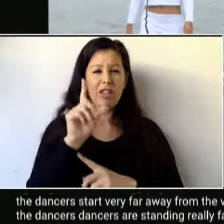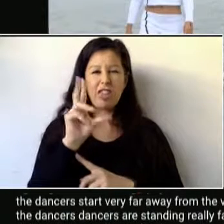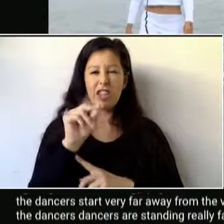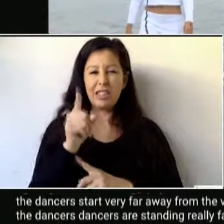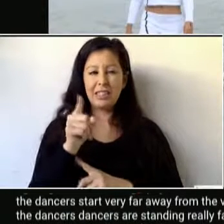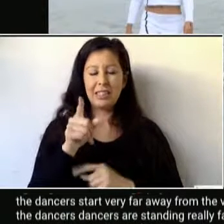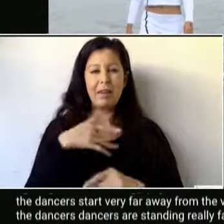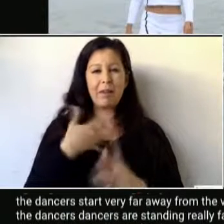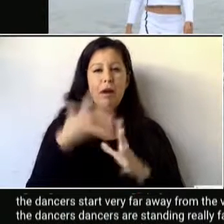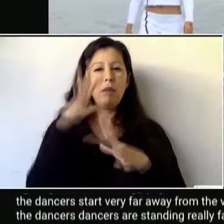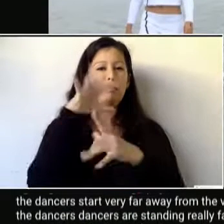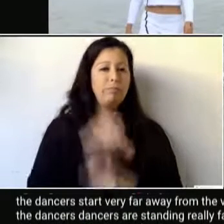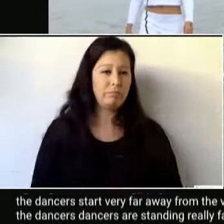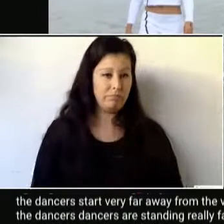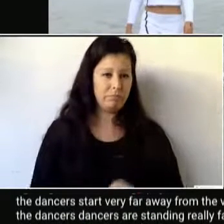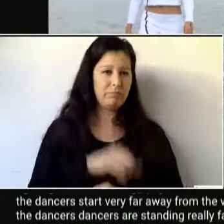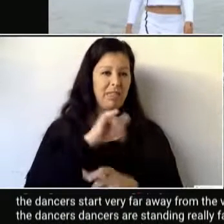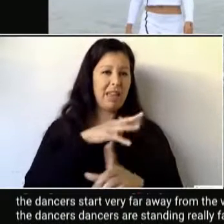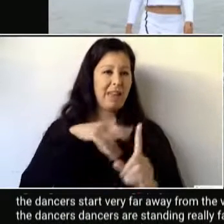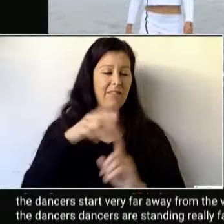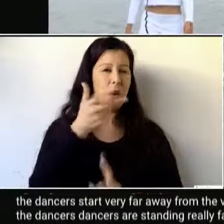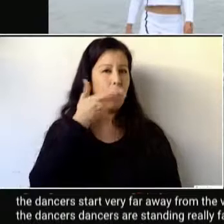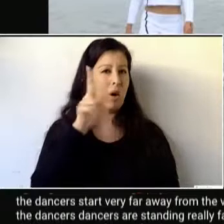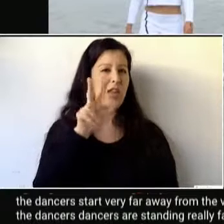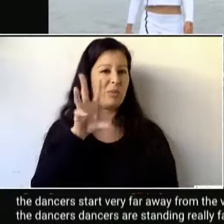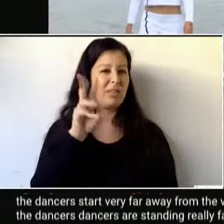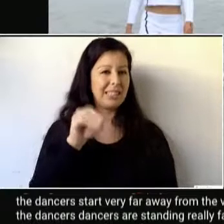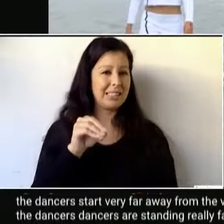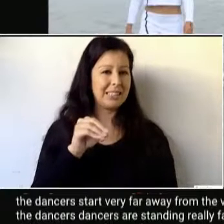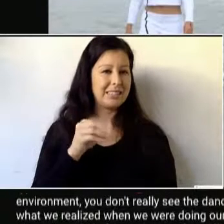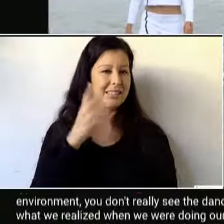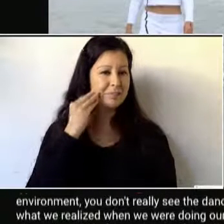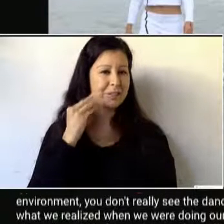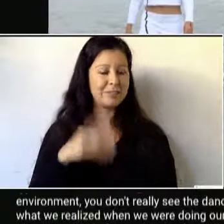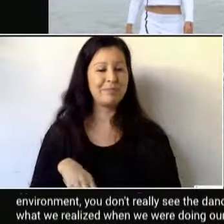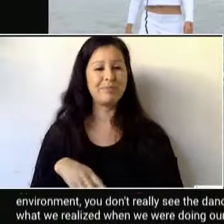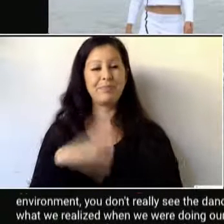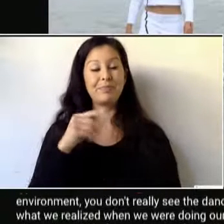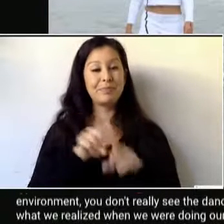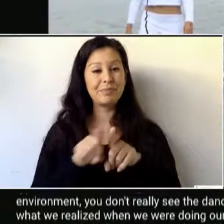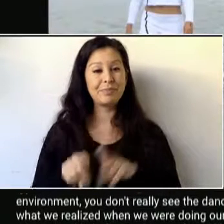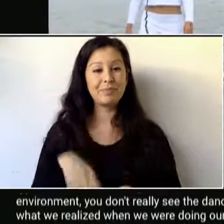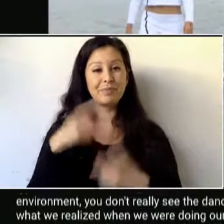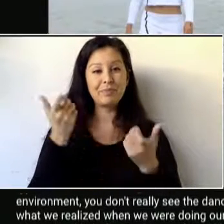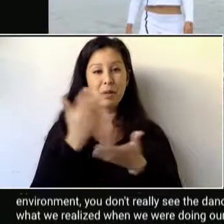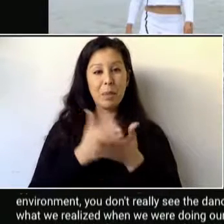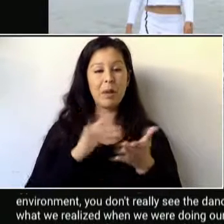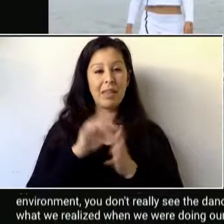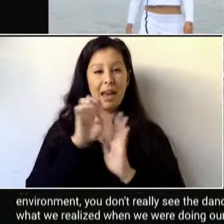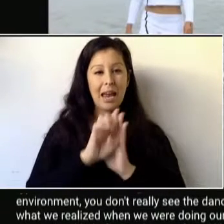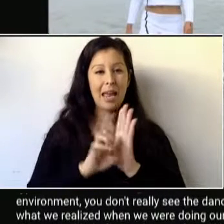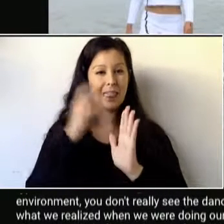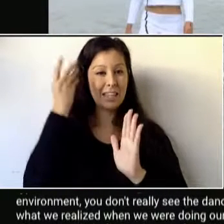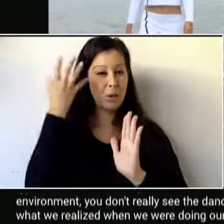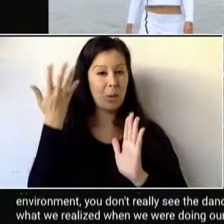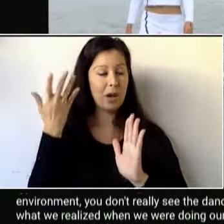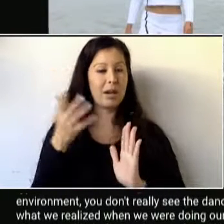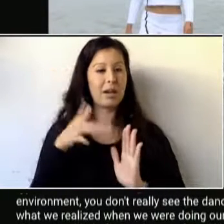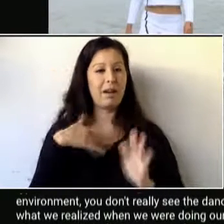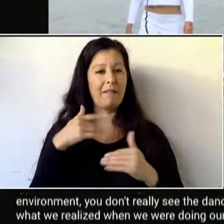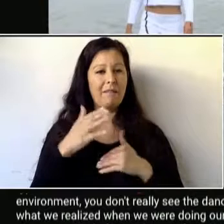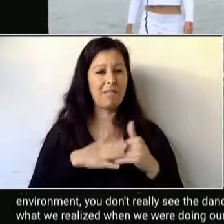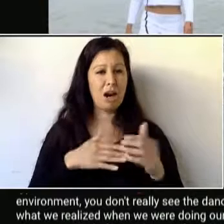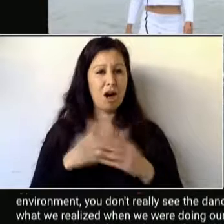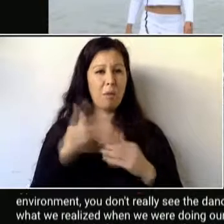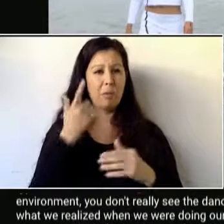get acquainted in the environment in the film. And also a big part of the ethical consideration was like the comfort of the